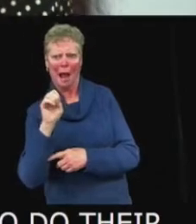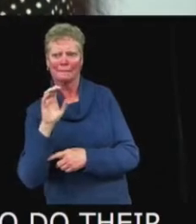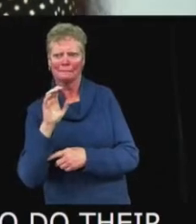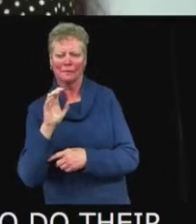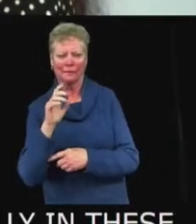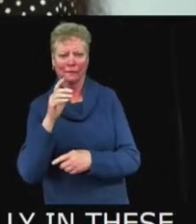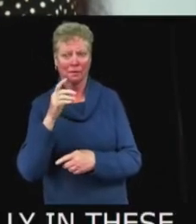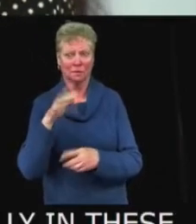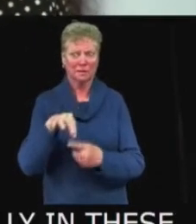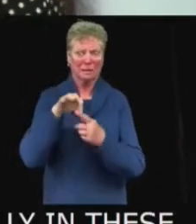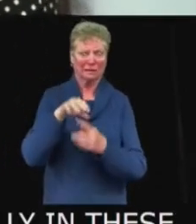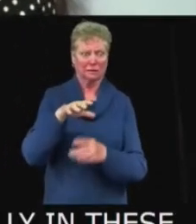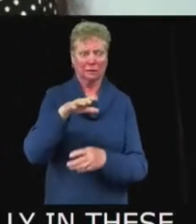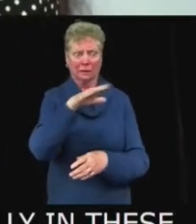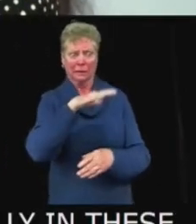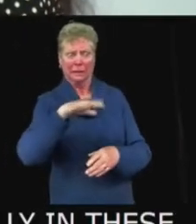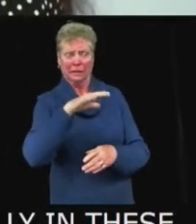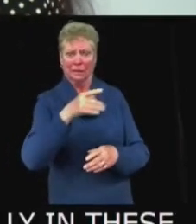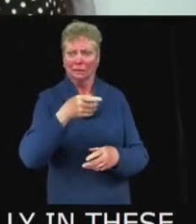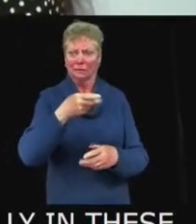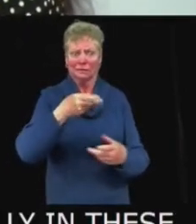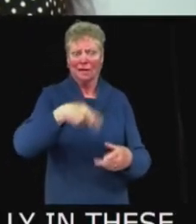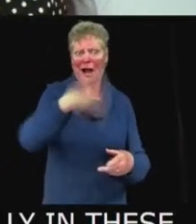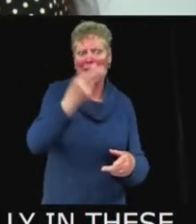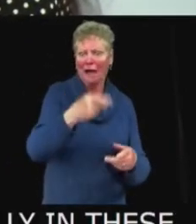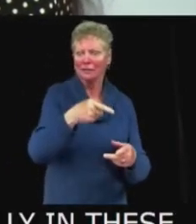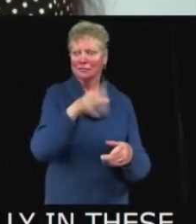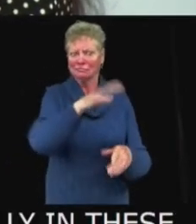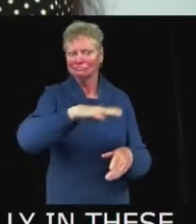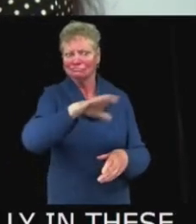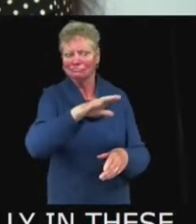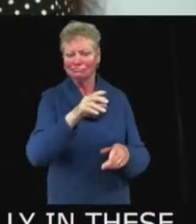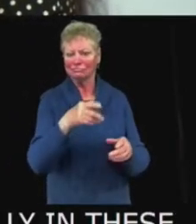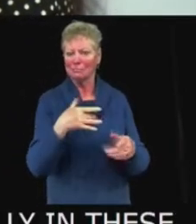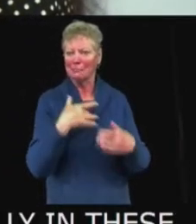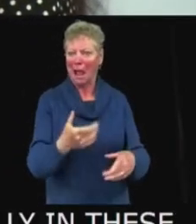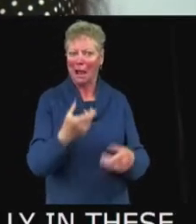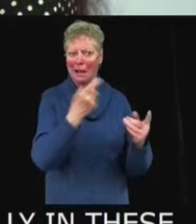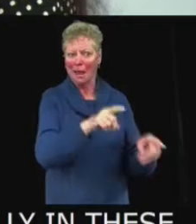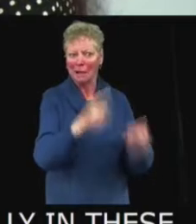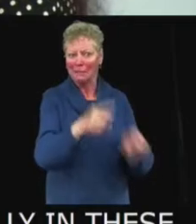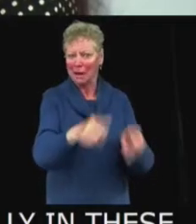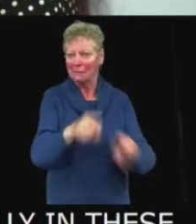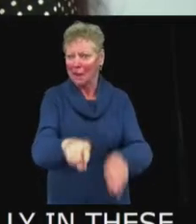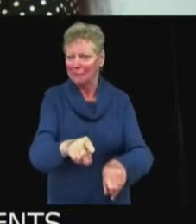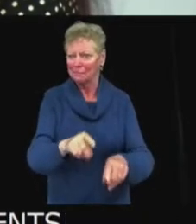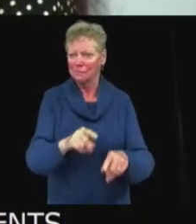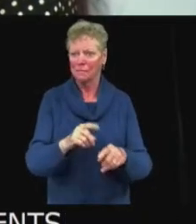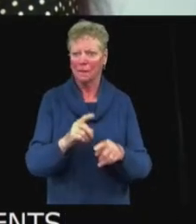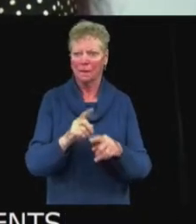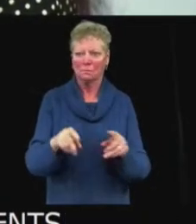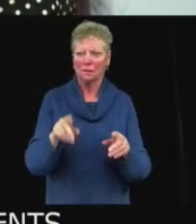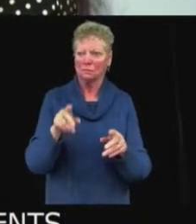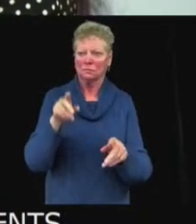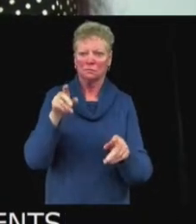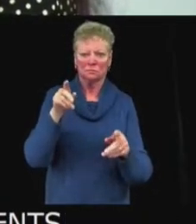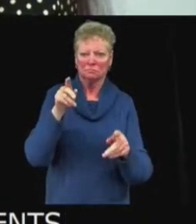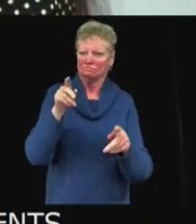high like these critical response incidents. But people do not want to see that same kind